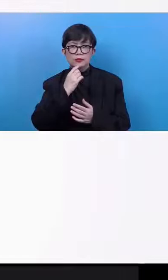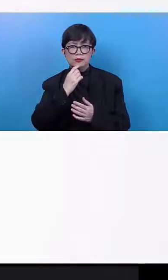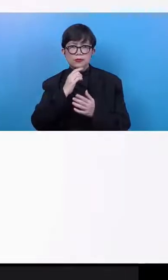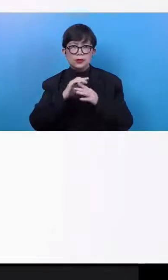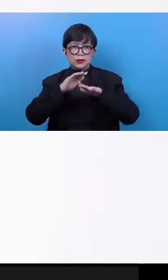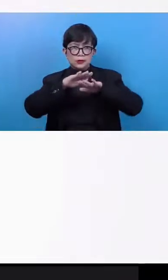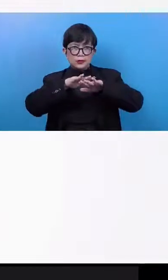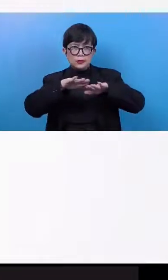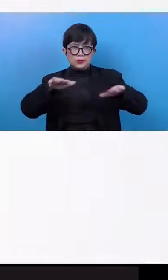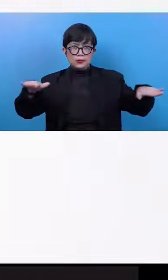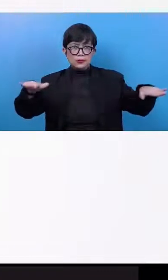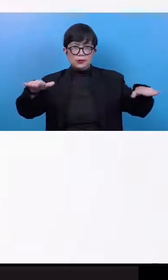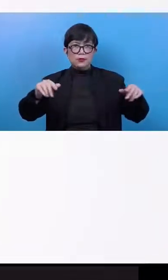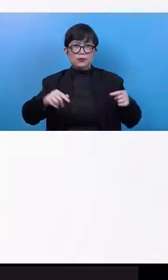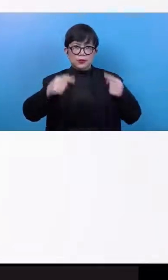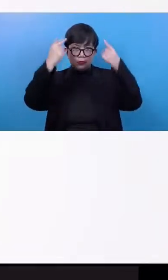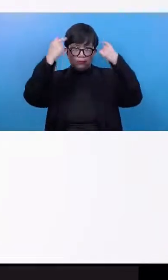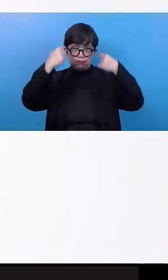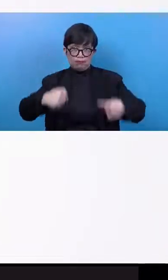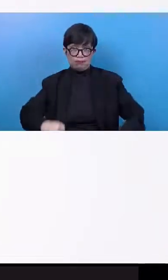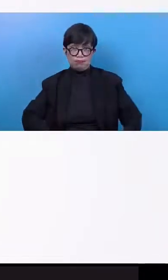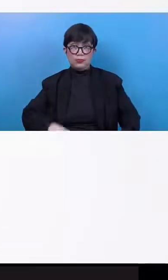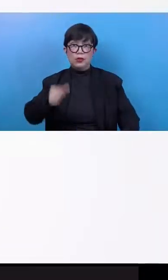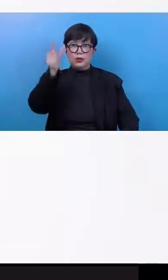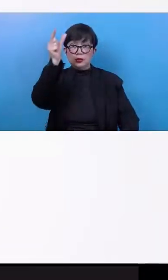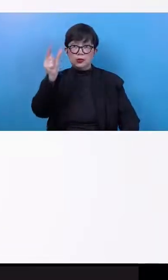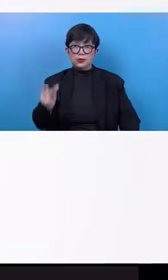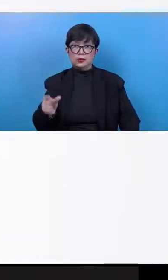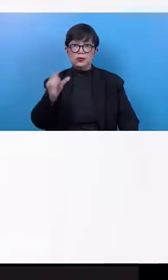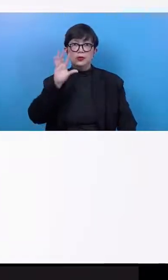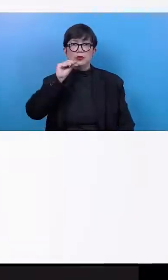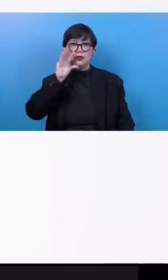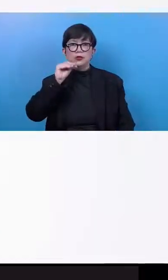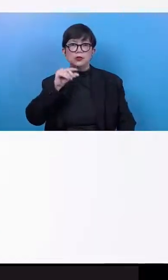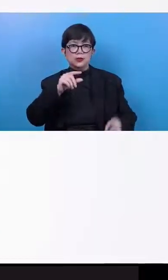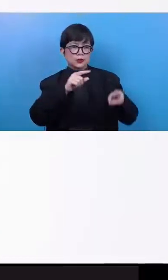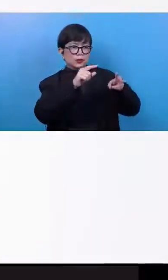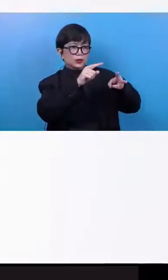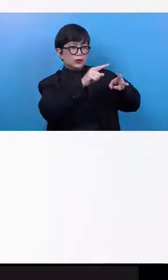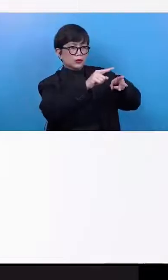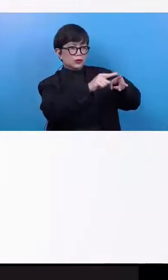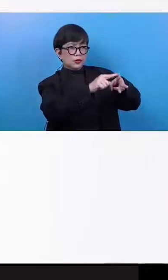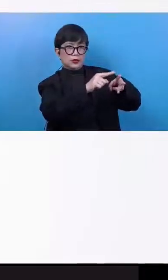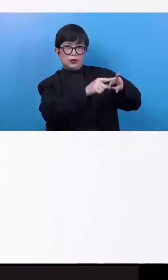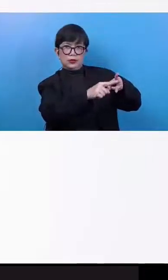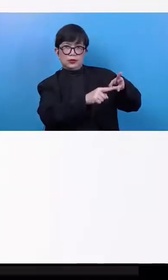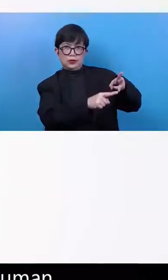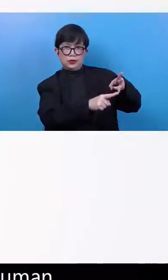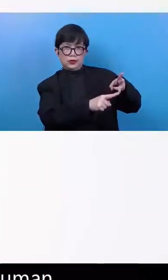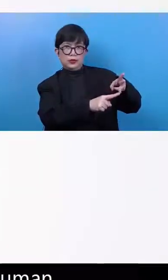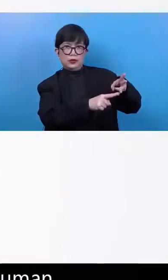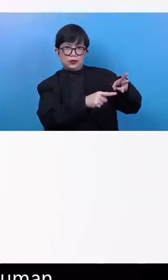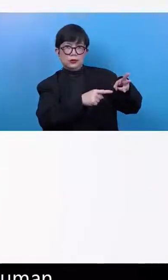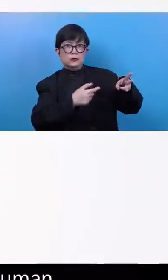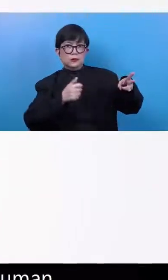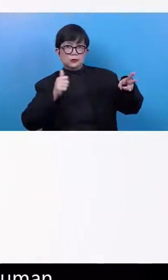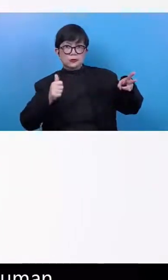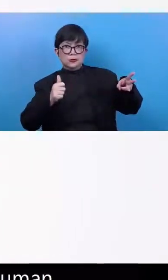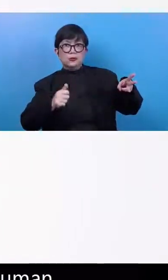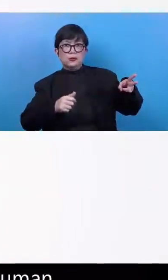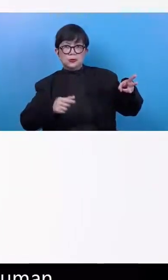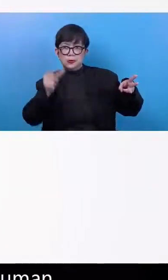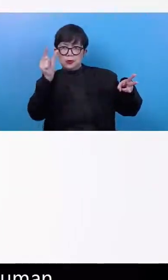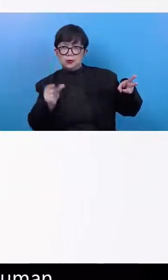of says, it kind of talks about the three things that people really want most in their lives. That is to be free from want, free